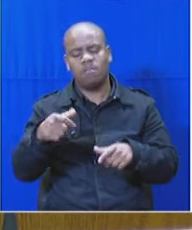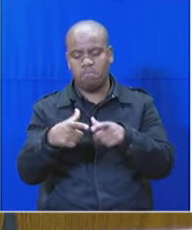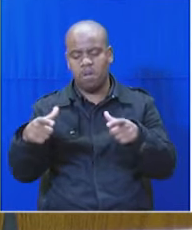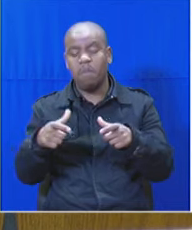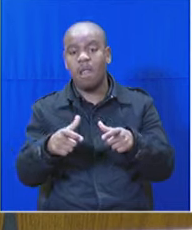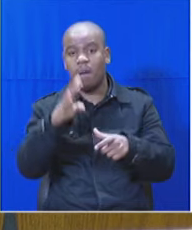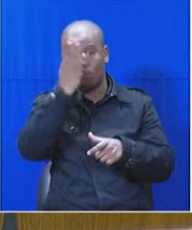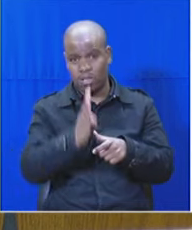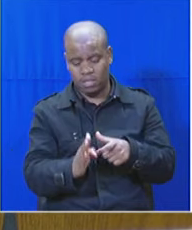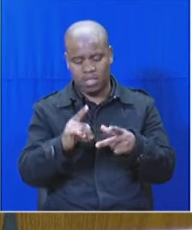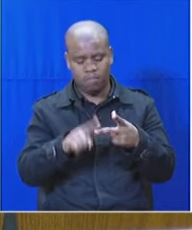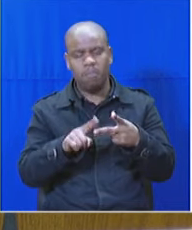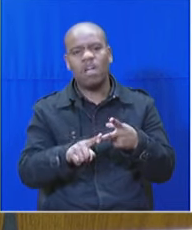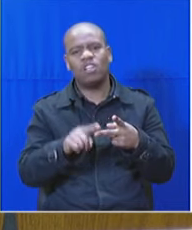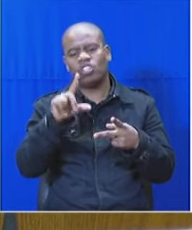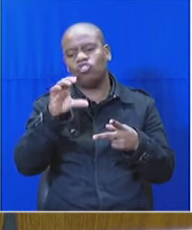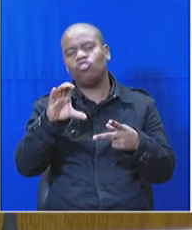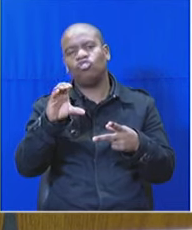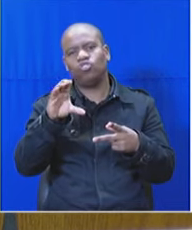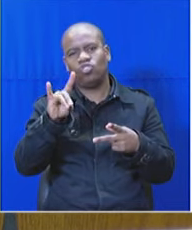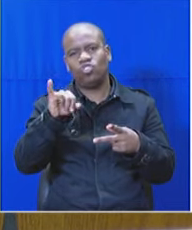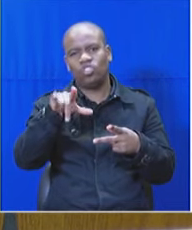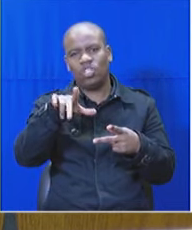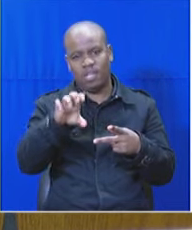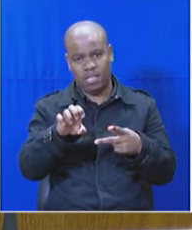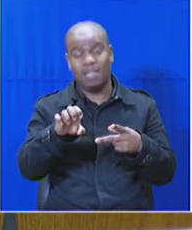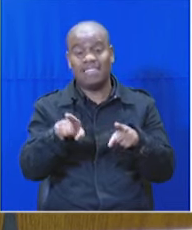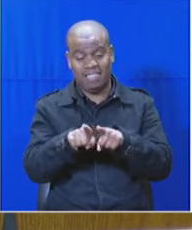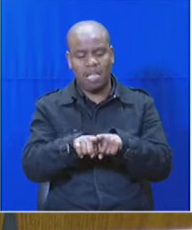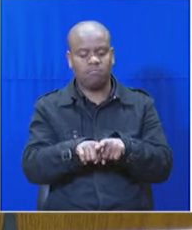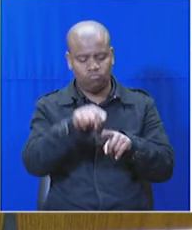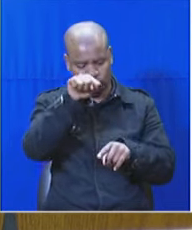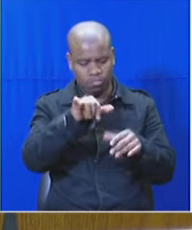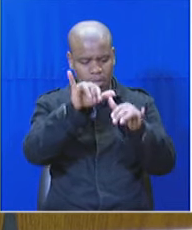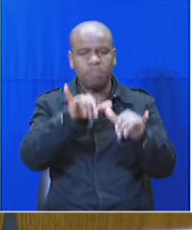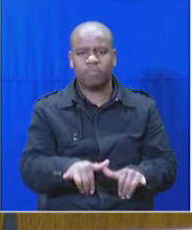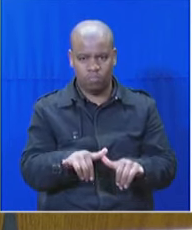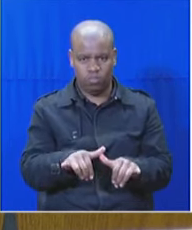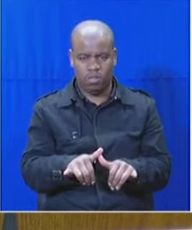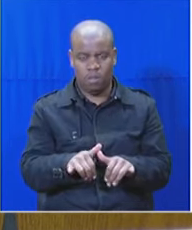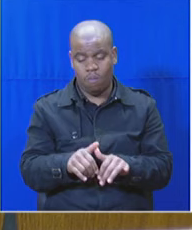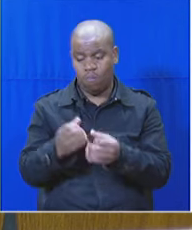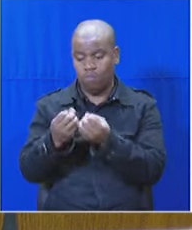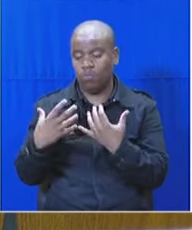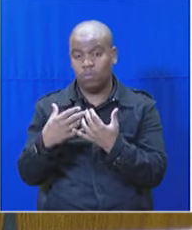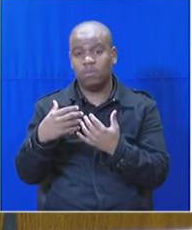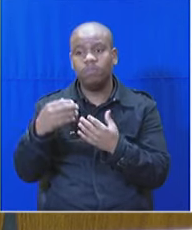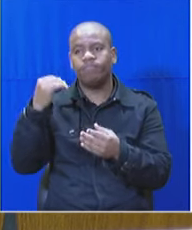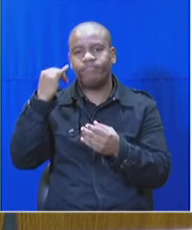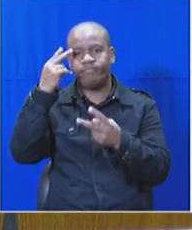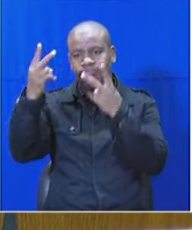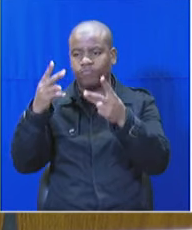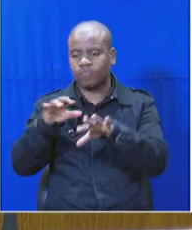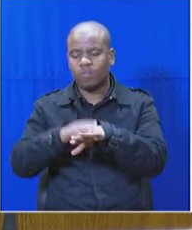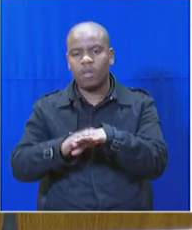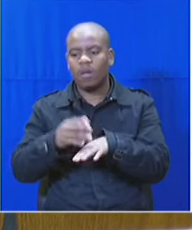Chile, respectively. Taking these scenarios into account, the general views shared at our recent National Land